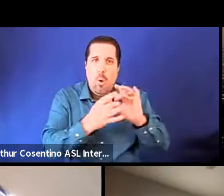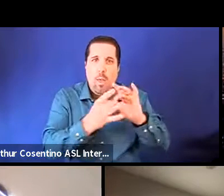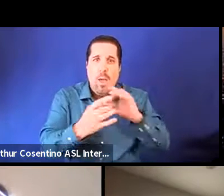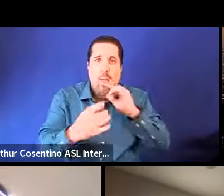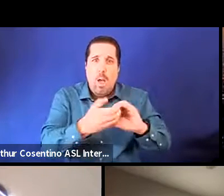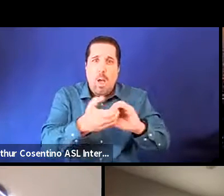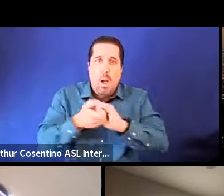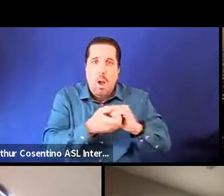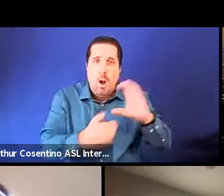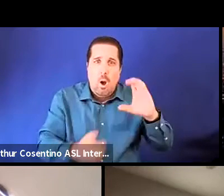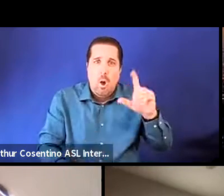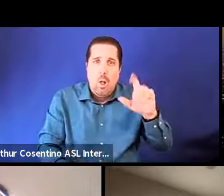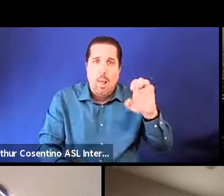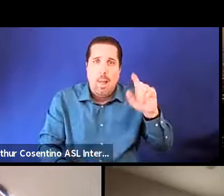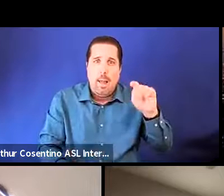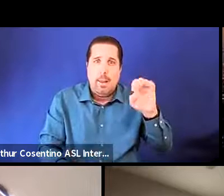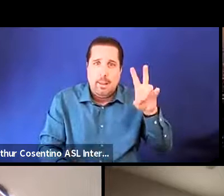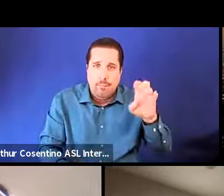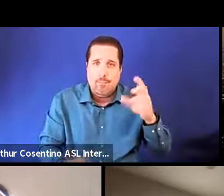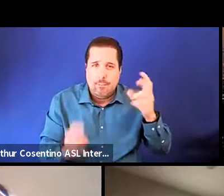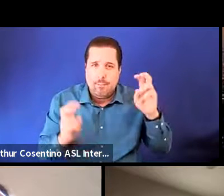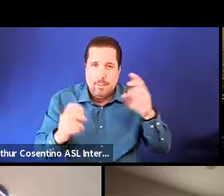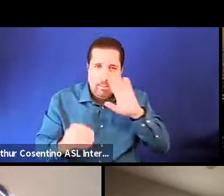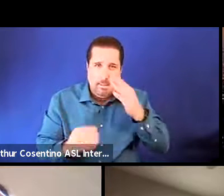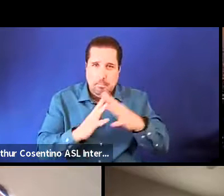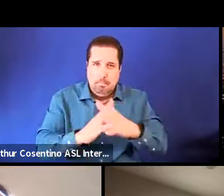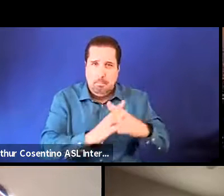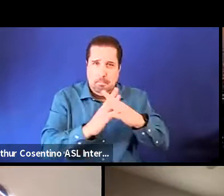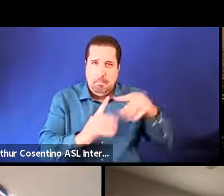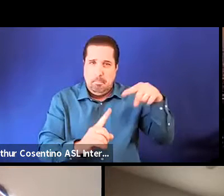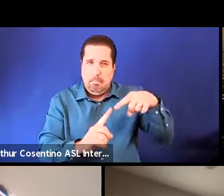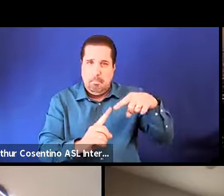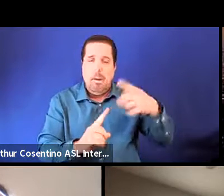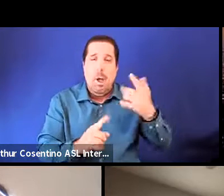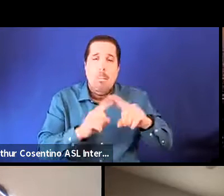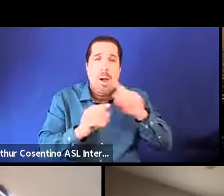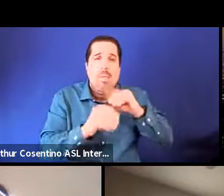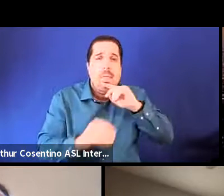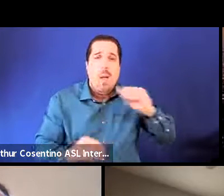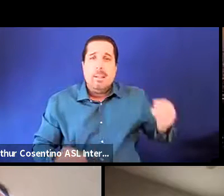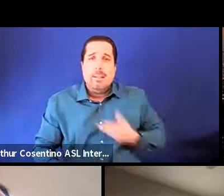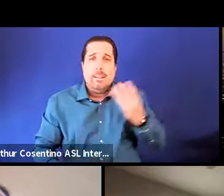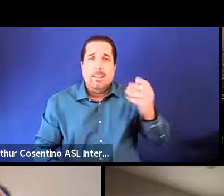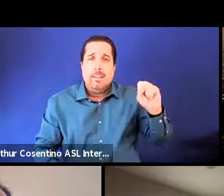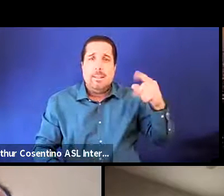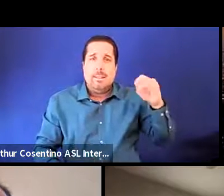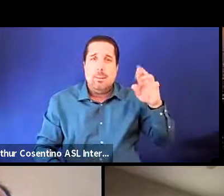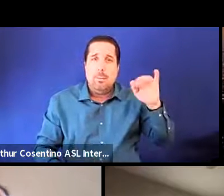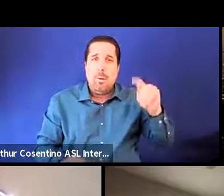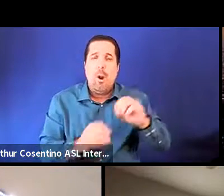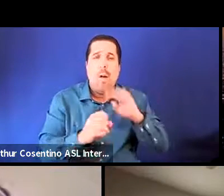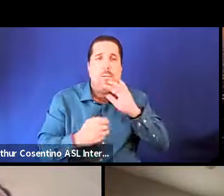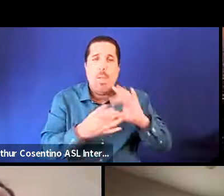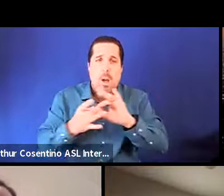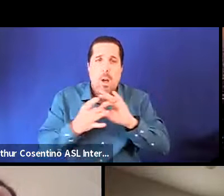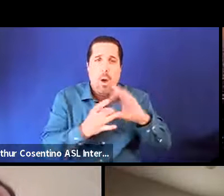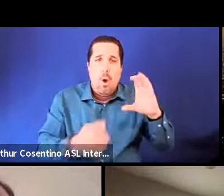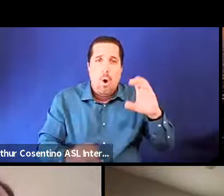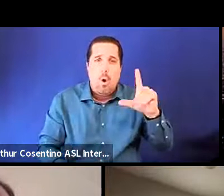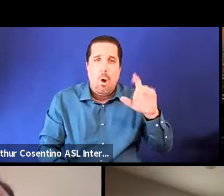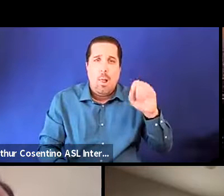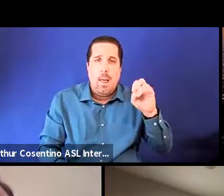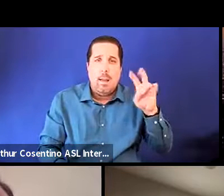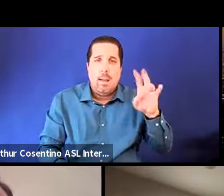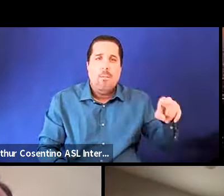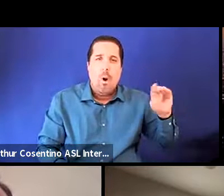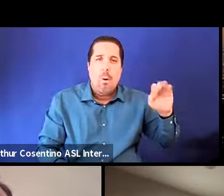collective. And in the spirit of the Combahee River Collective, particularly Margot Ozawa